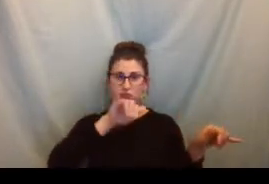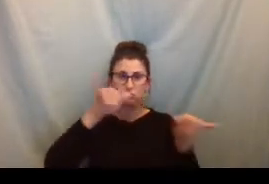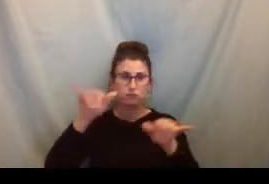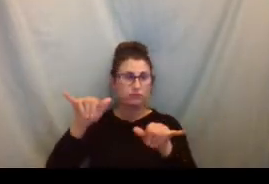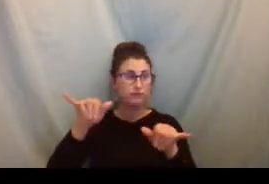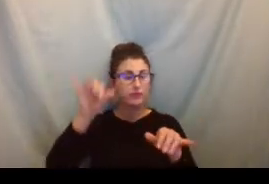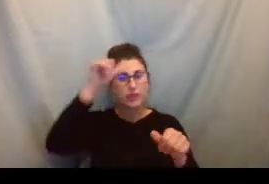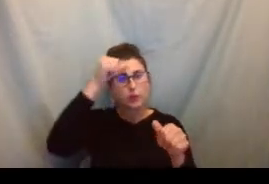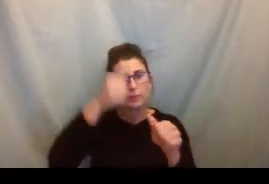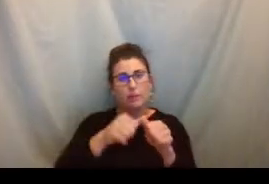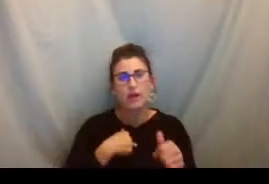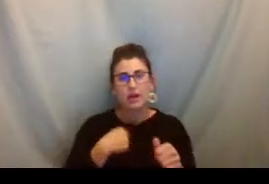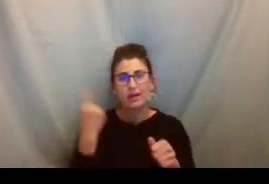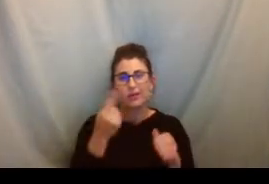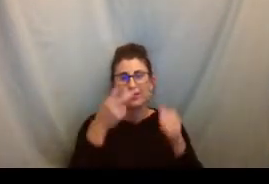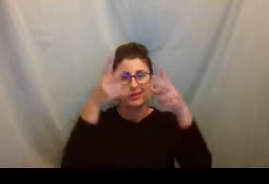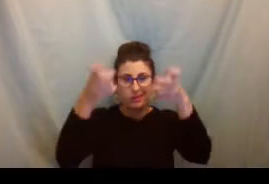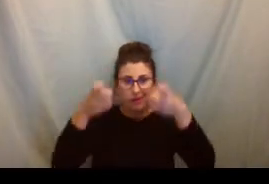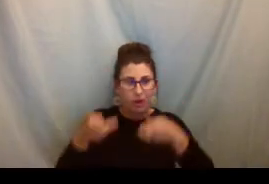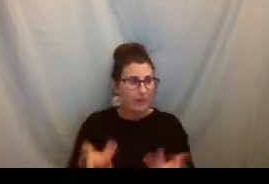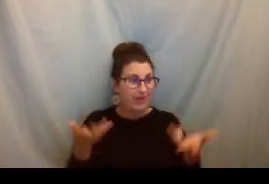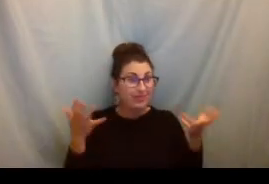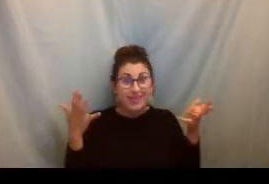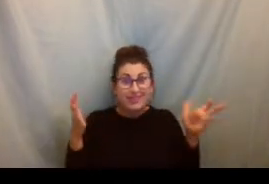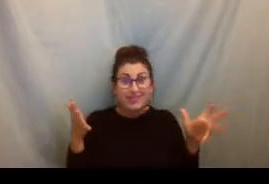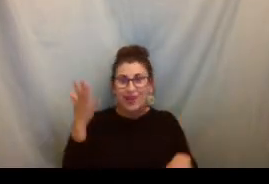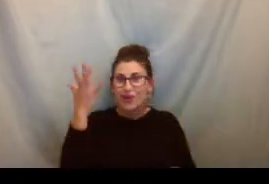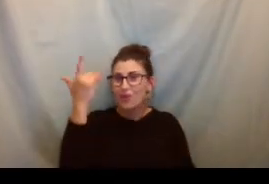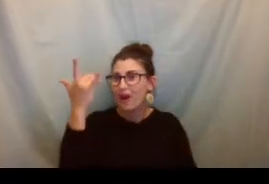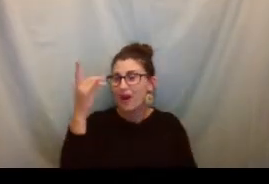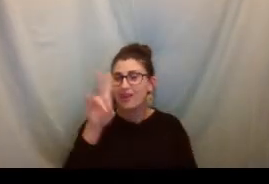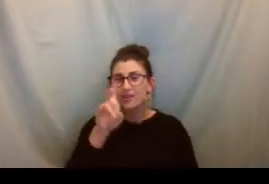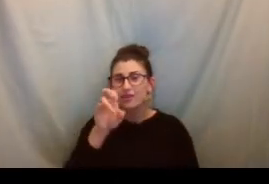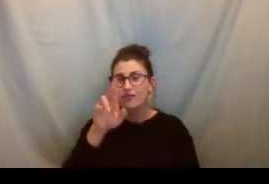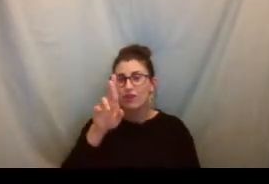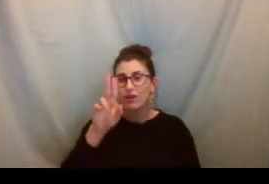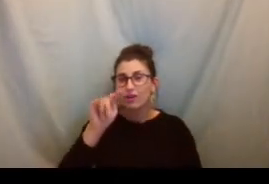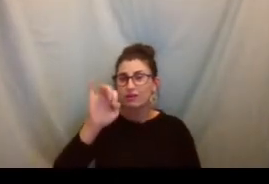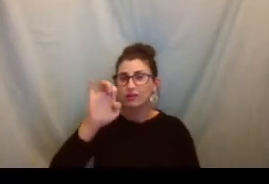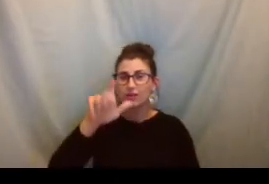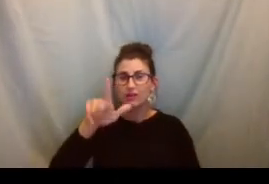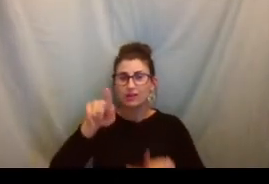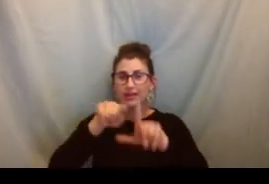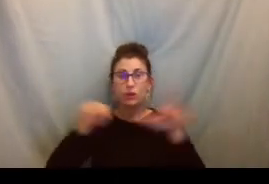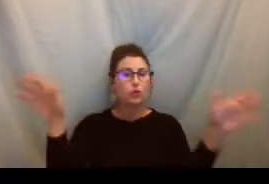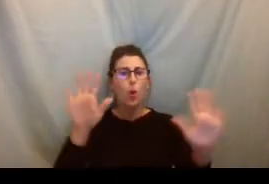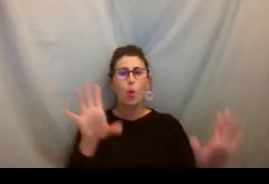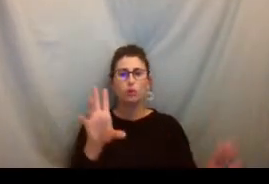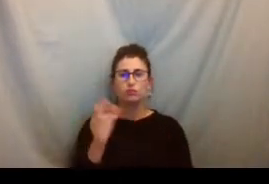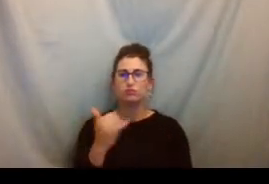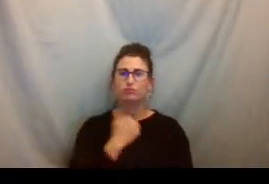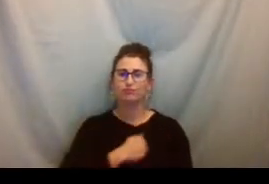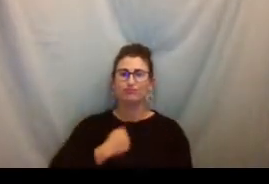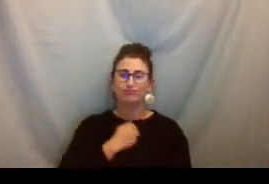Okay, and remember, I just copy the same thing down here because of vertical angles. Sorry, because